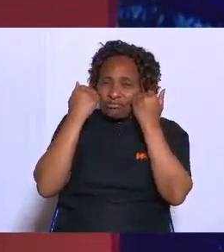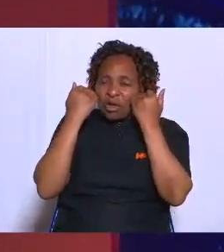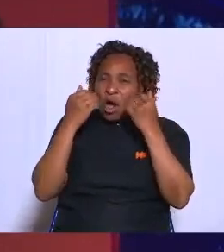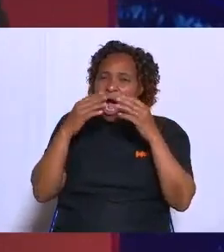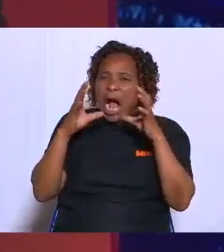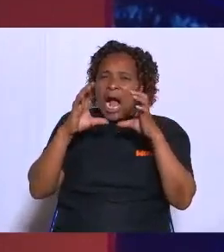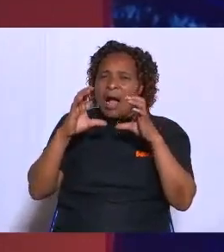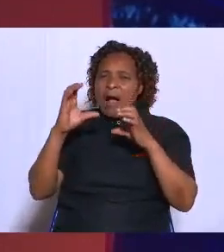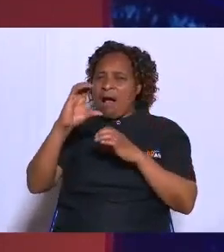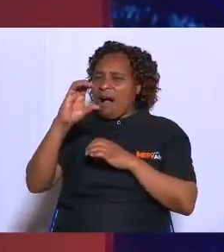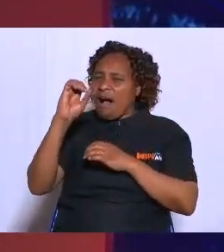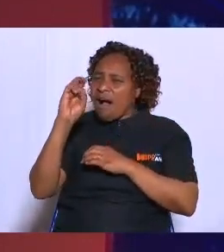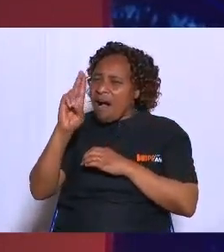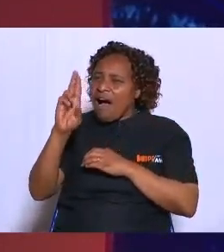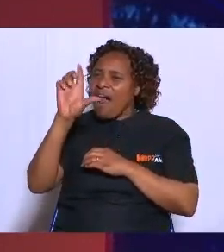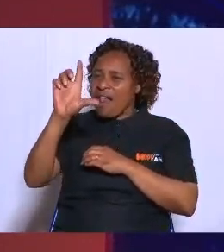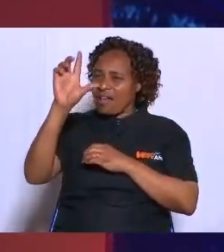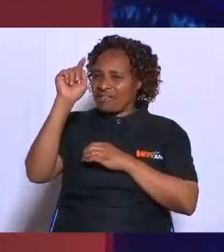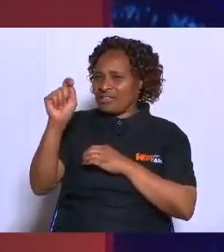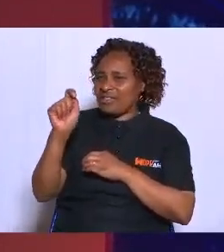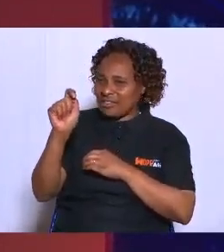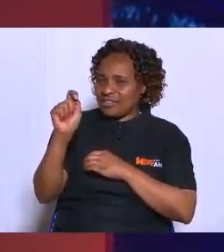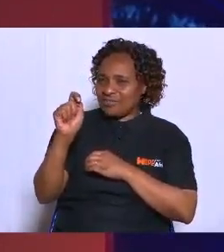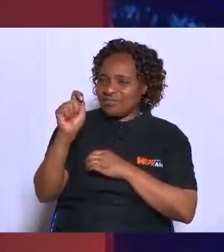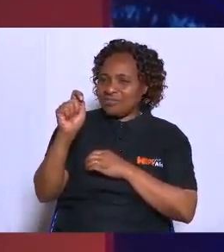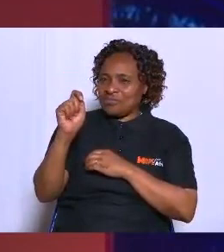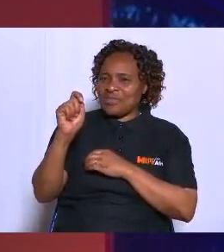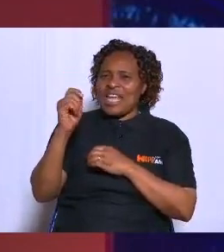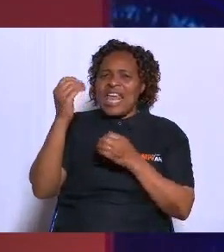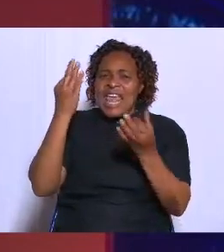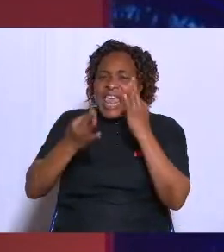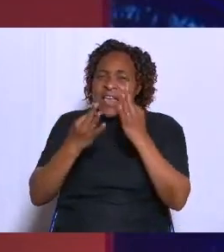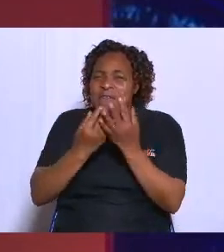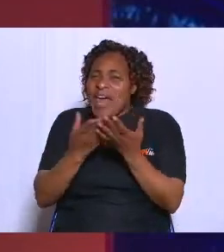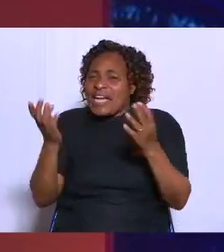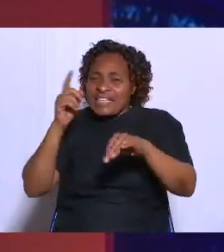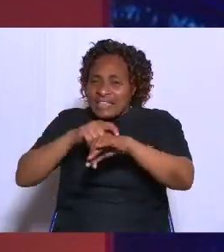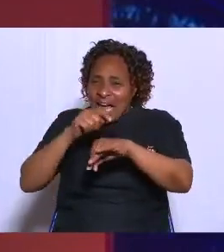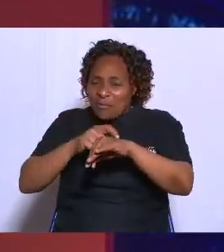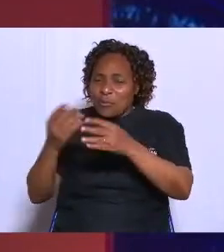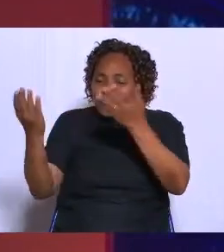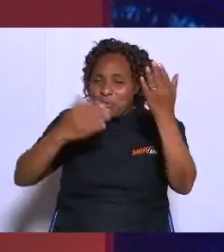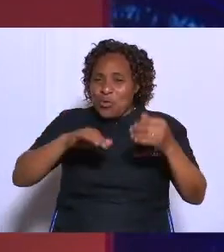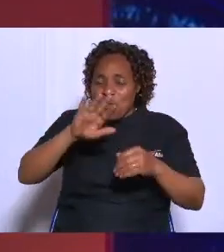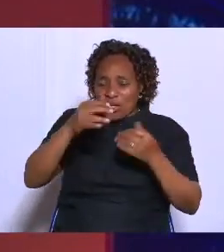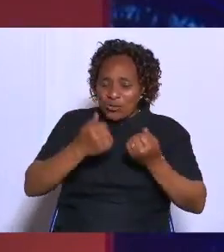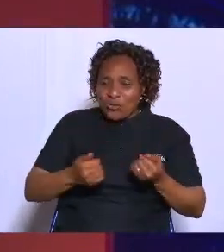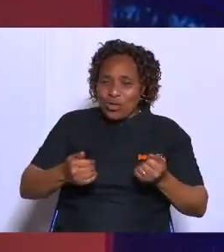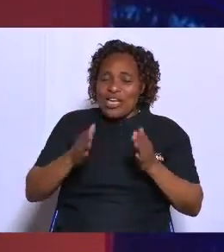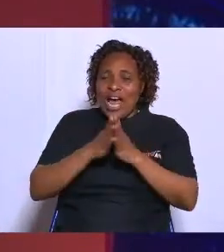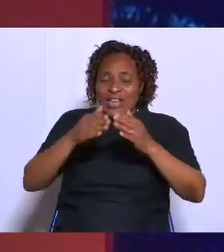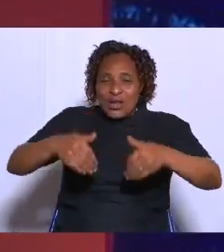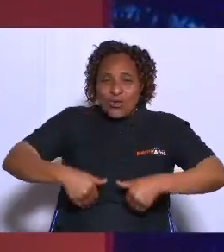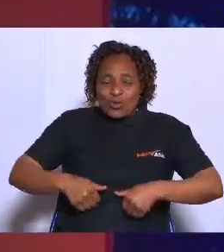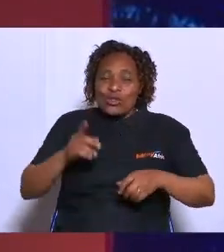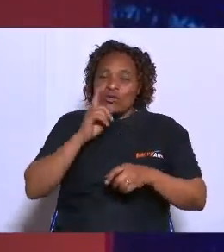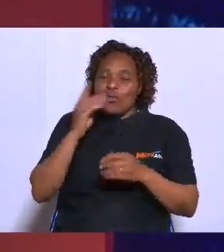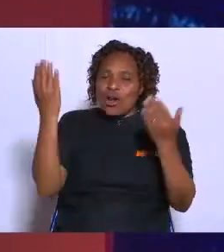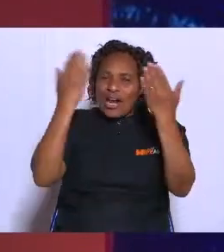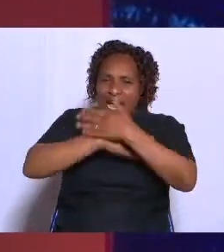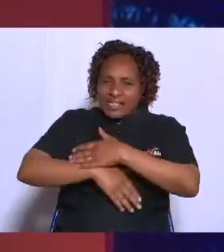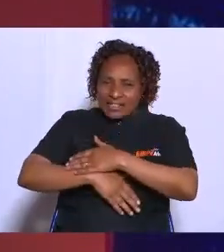code if there's ever a time to bring your children and teenagers to the meeting it's tomorrow night